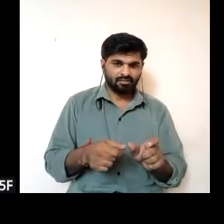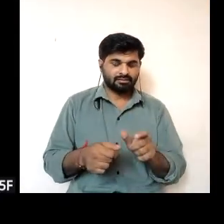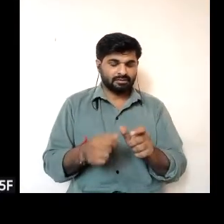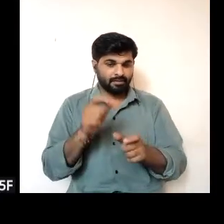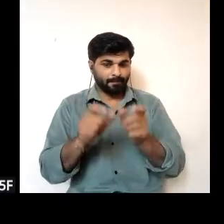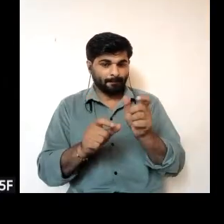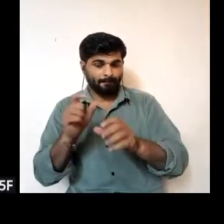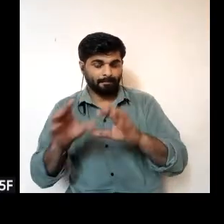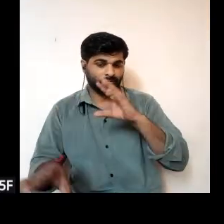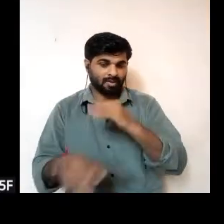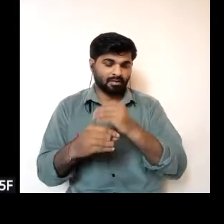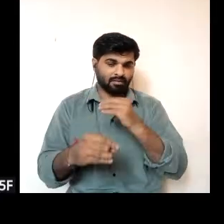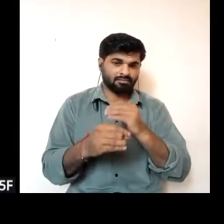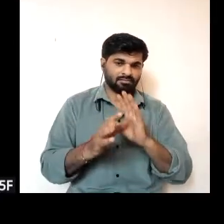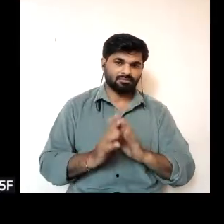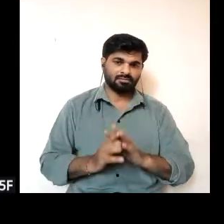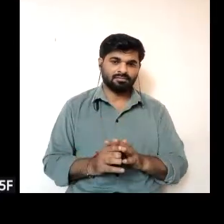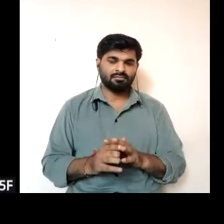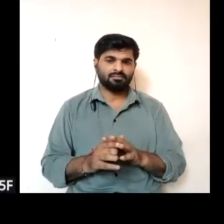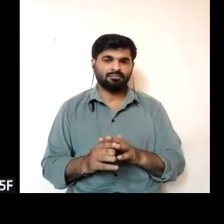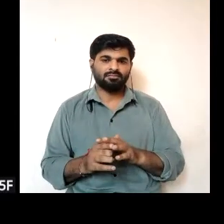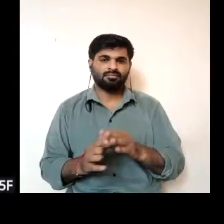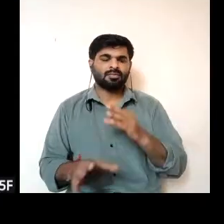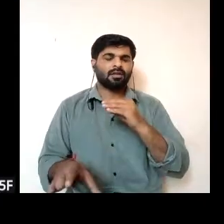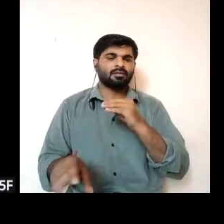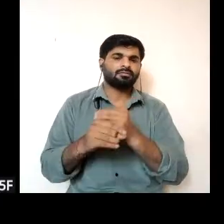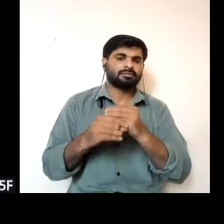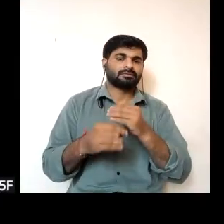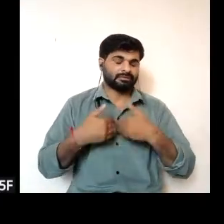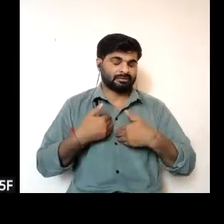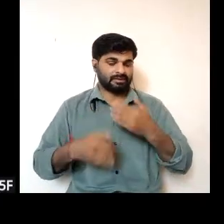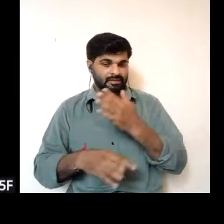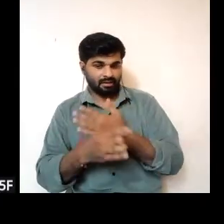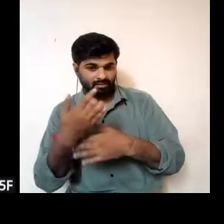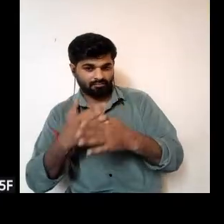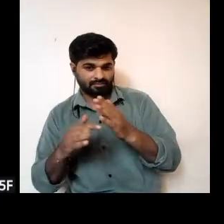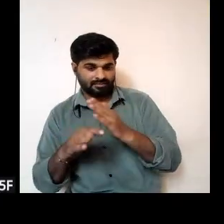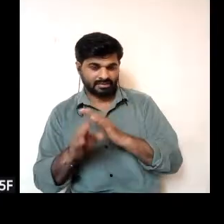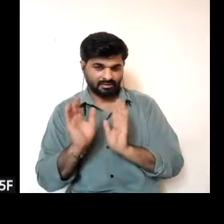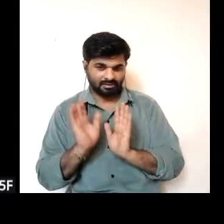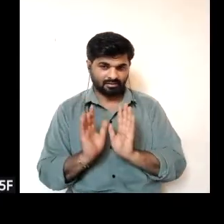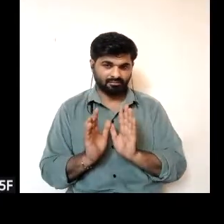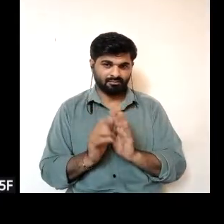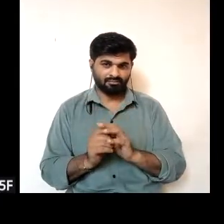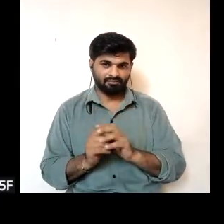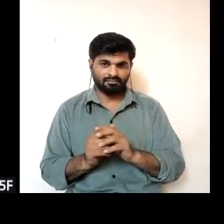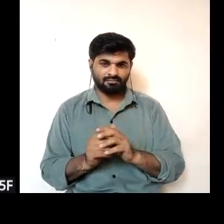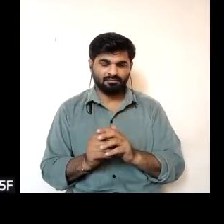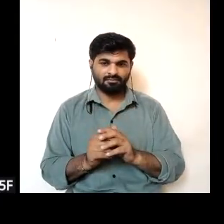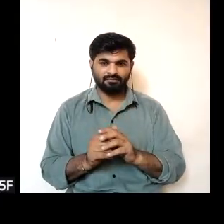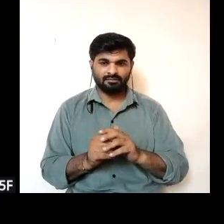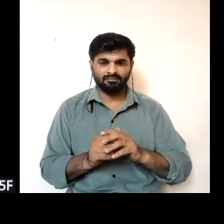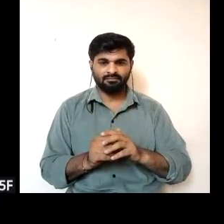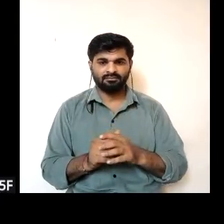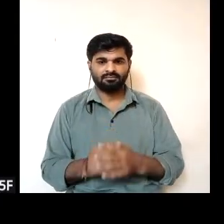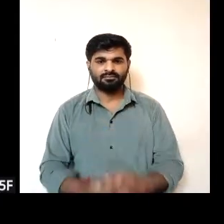don't want to be considered as a person with intellectual disability. This is, I'm Sound, autism. please.